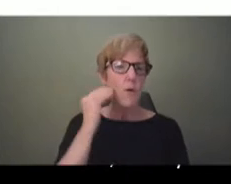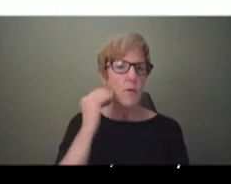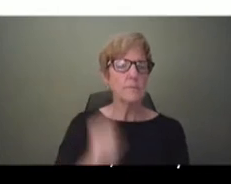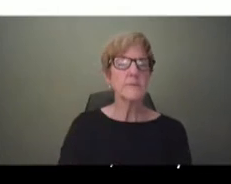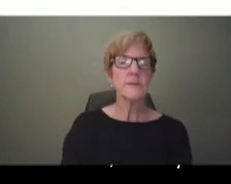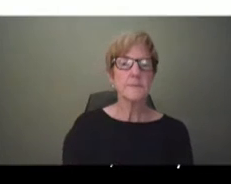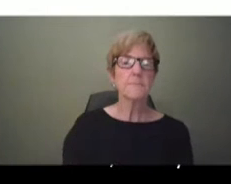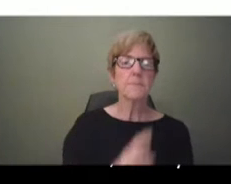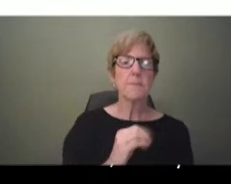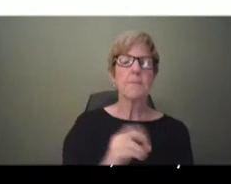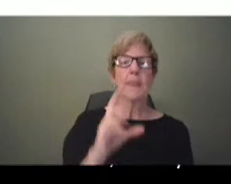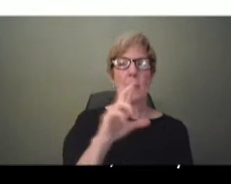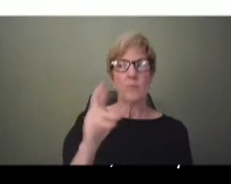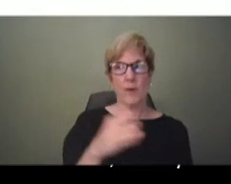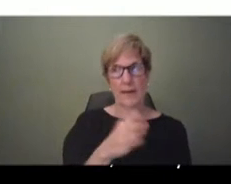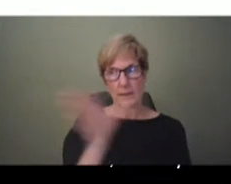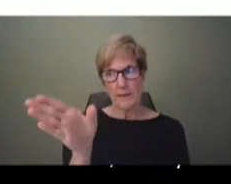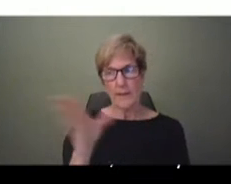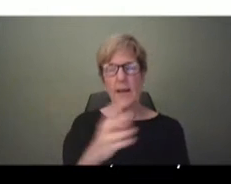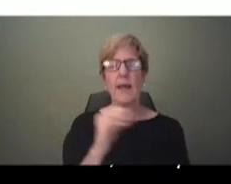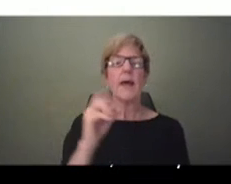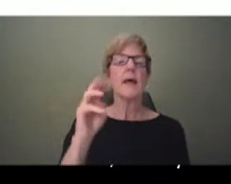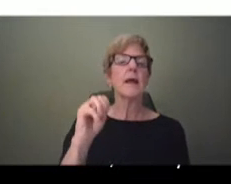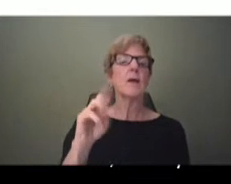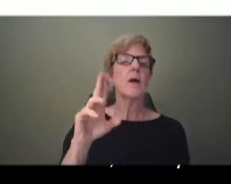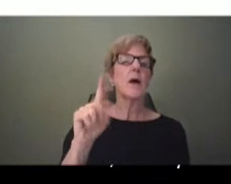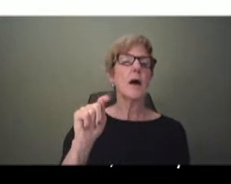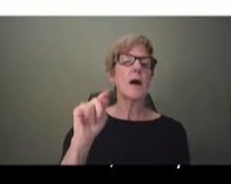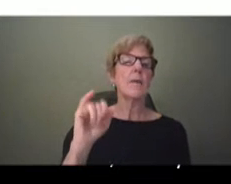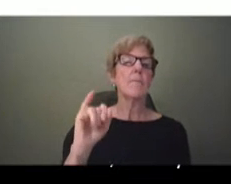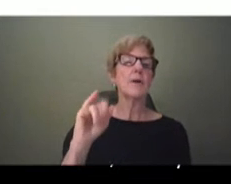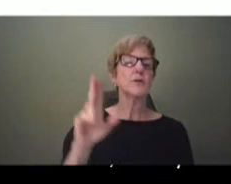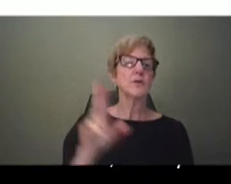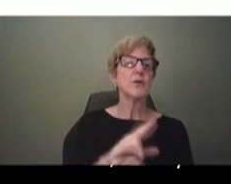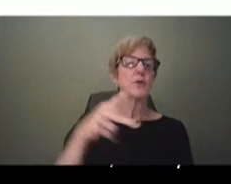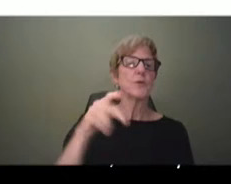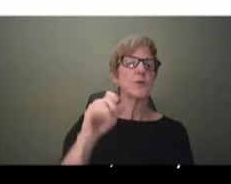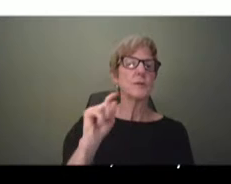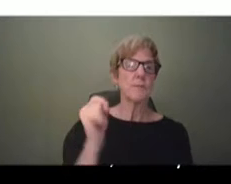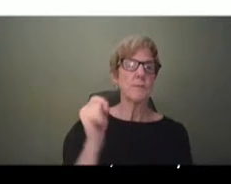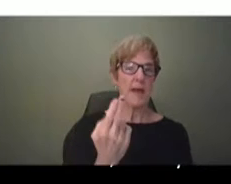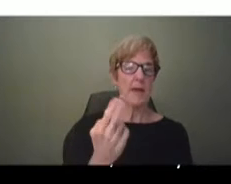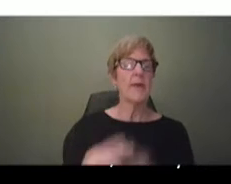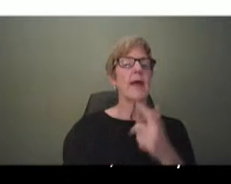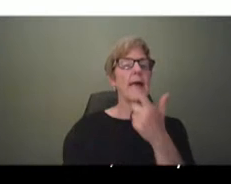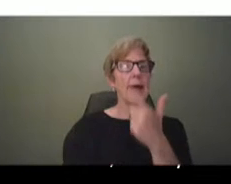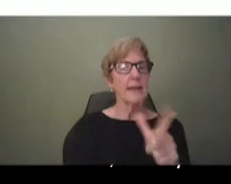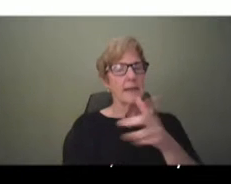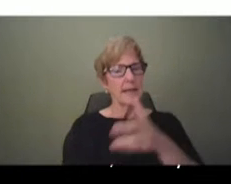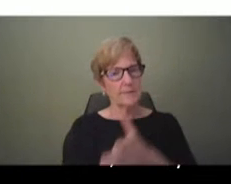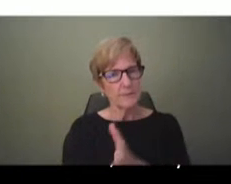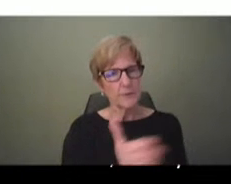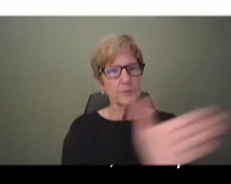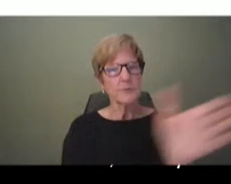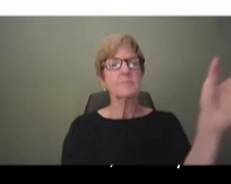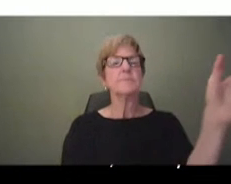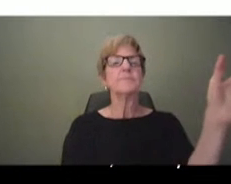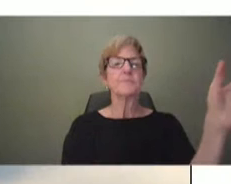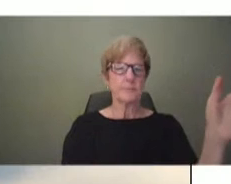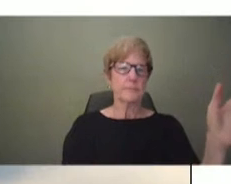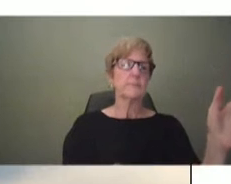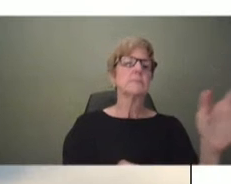turn line multi and a multi-use path as well as a left turn lane to access the property on the other side of the of of Mount